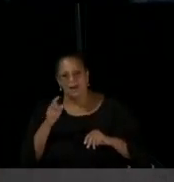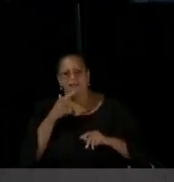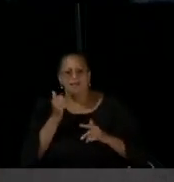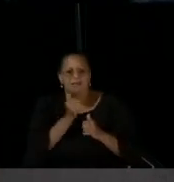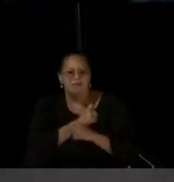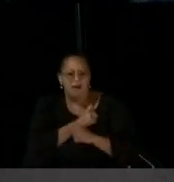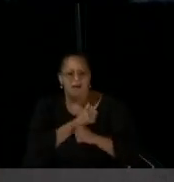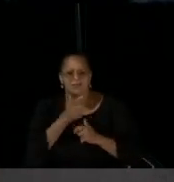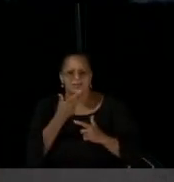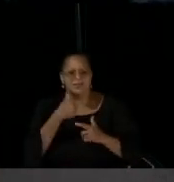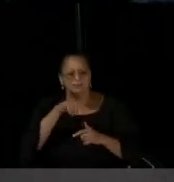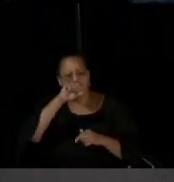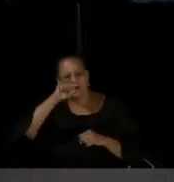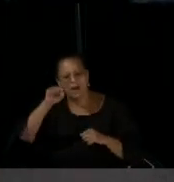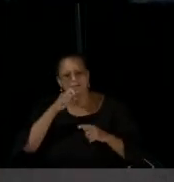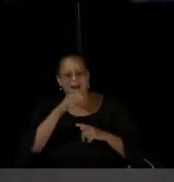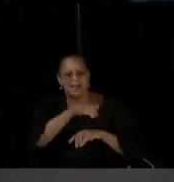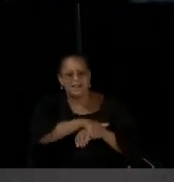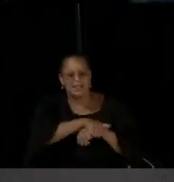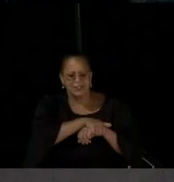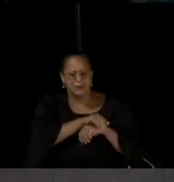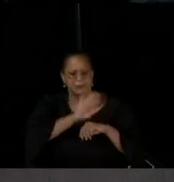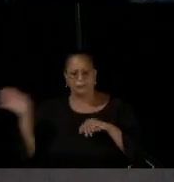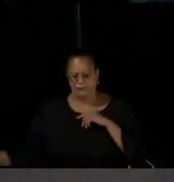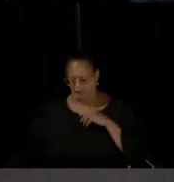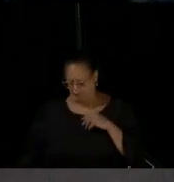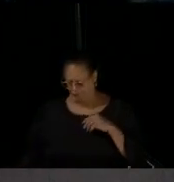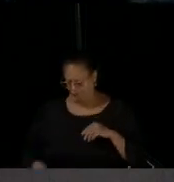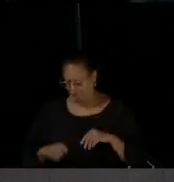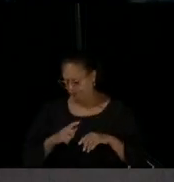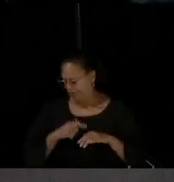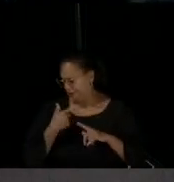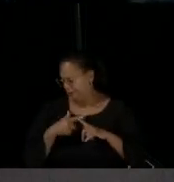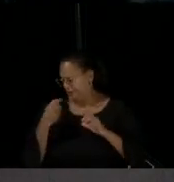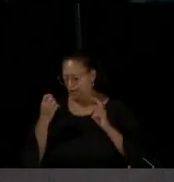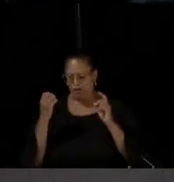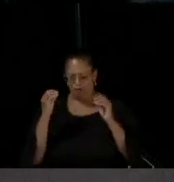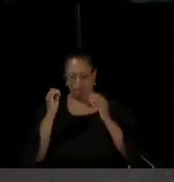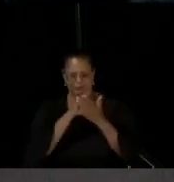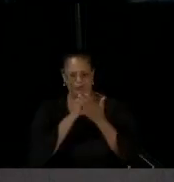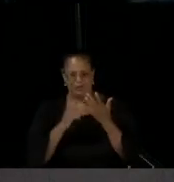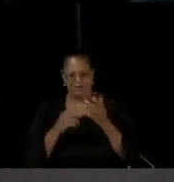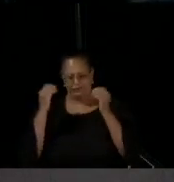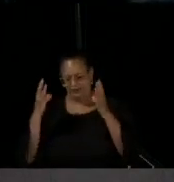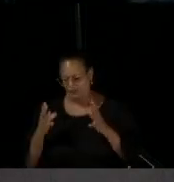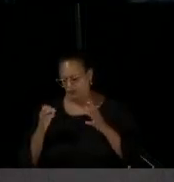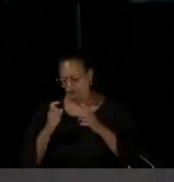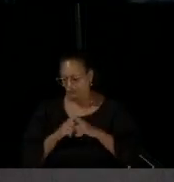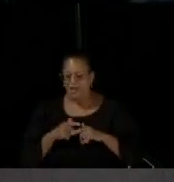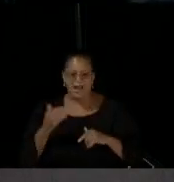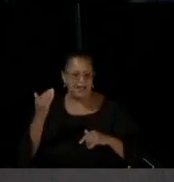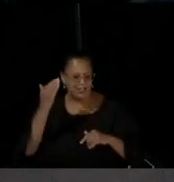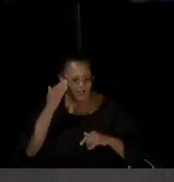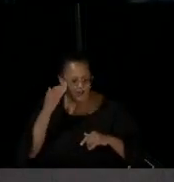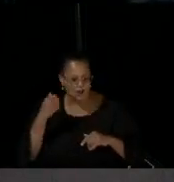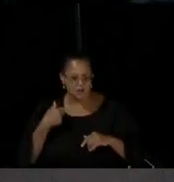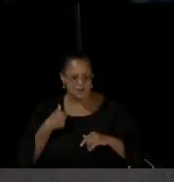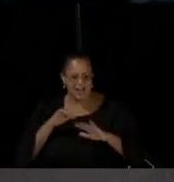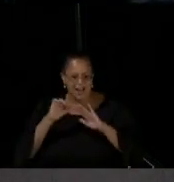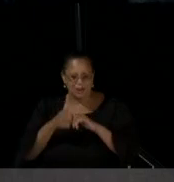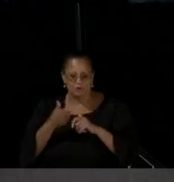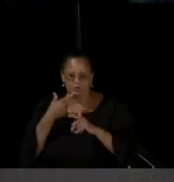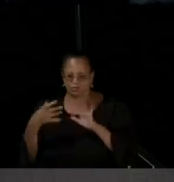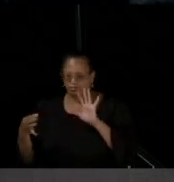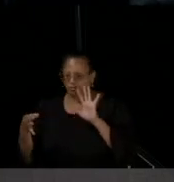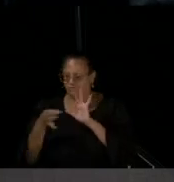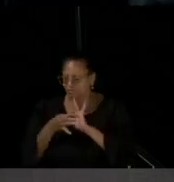teacher who's passionate about English, but also about the art of teaching itself. He knows how to truly reach a group of young people,